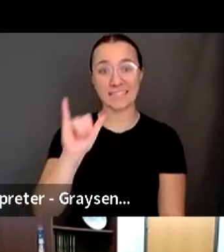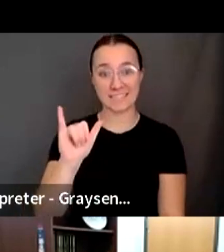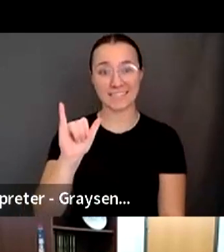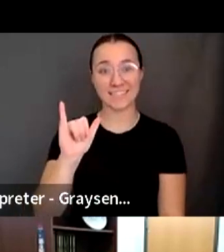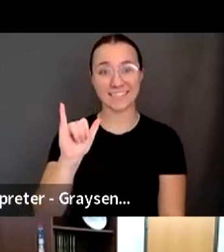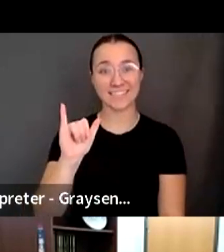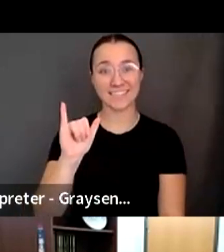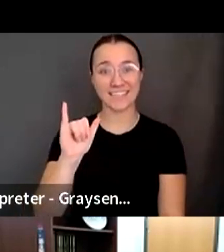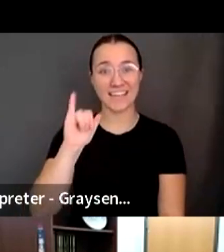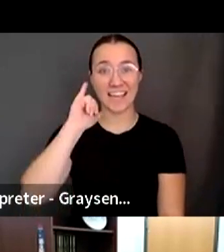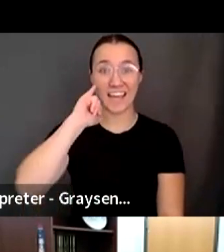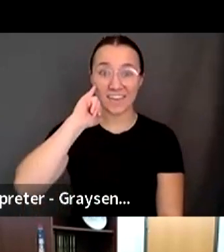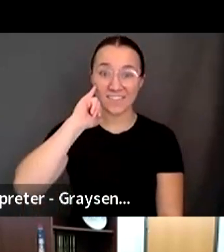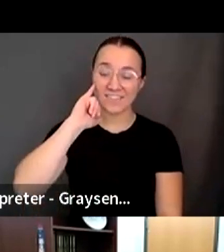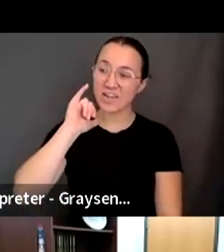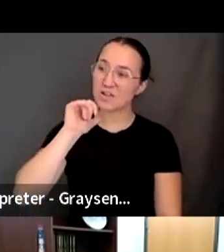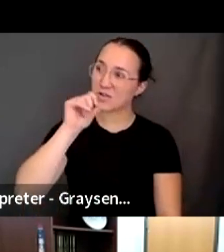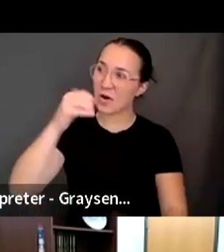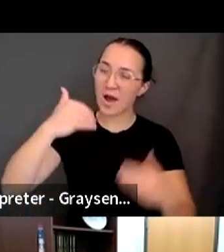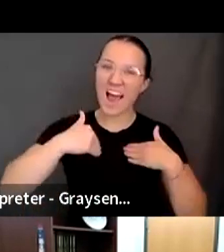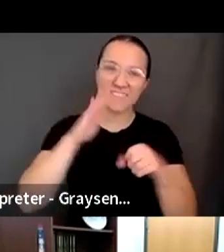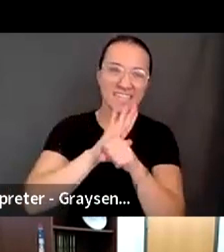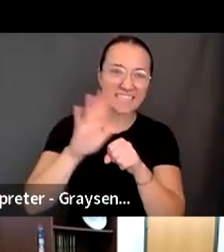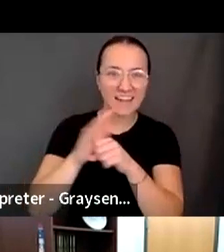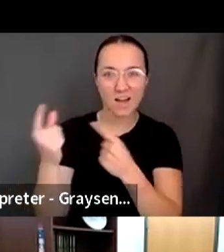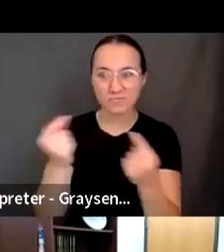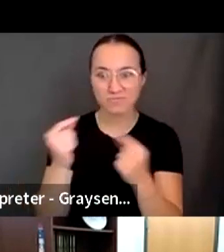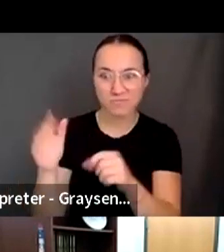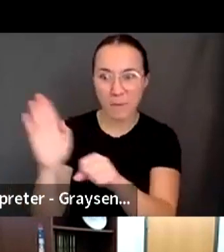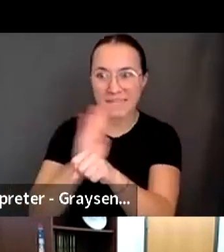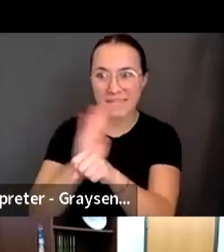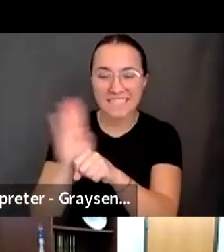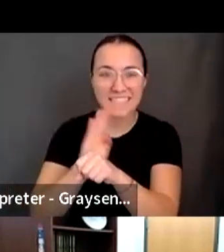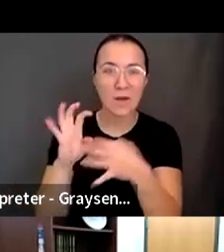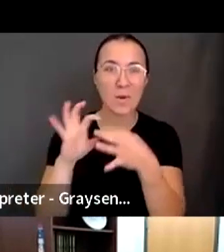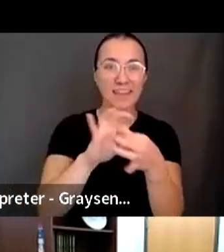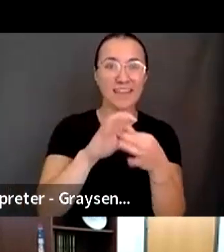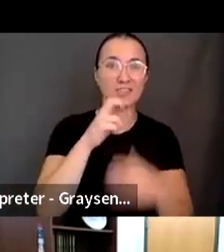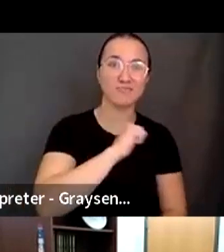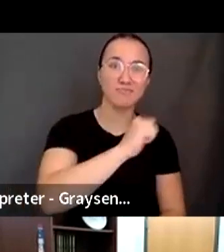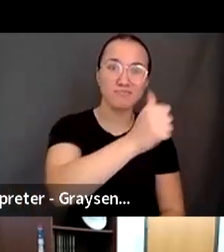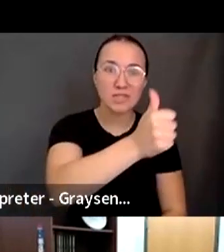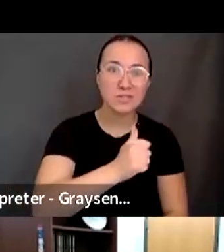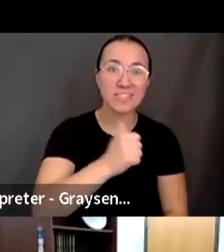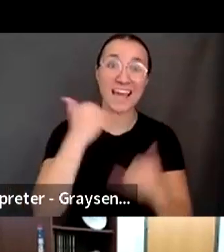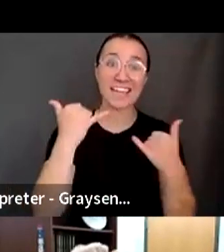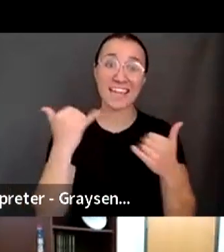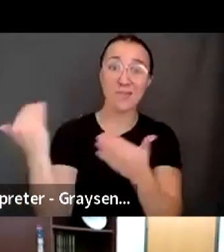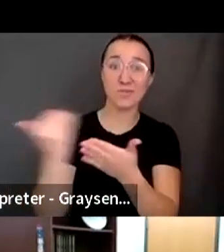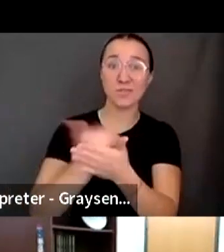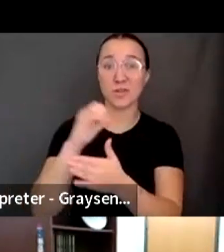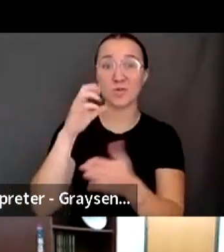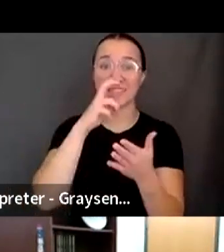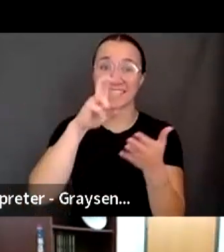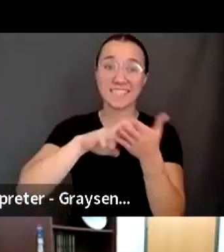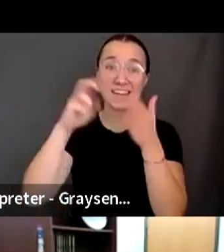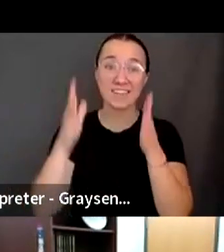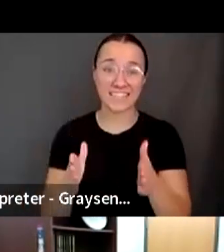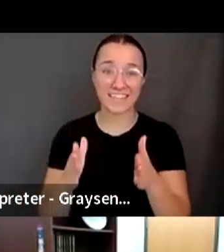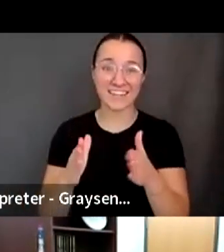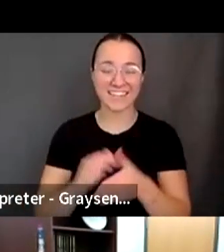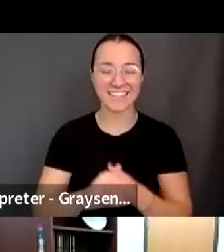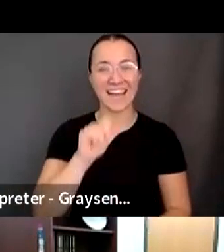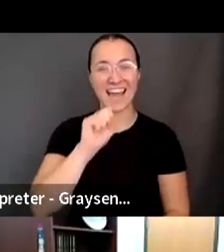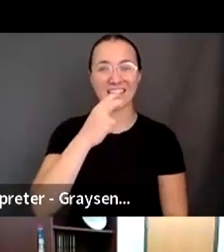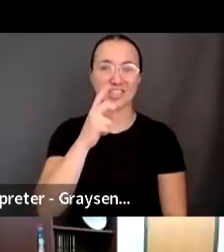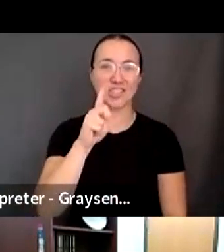if you don't have enough to do with transportation, you are now our new Codi secretary. Ashley, oh, thank you so much for playing along